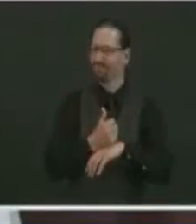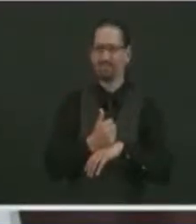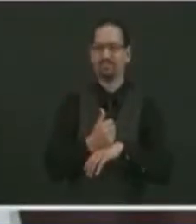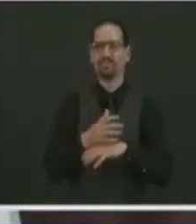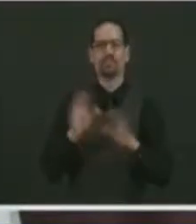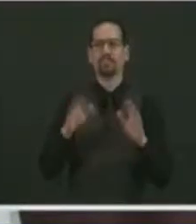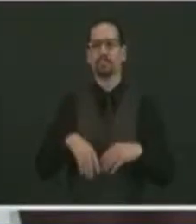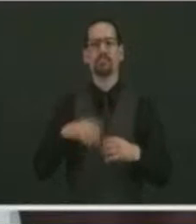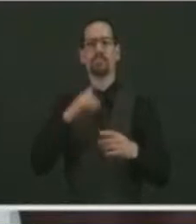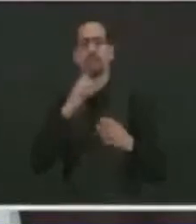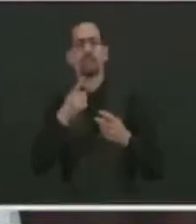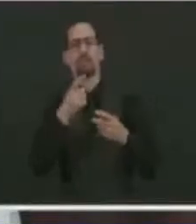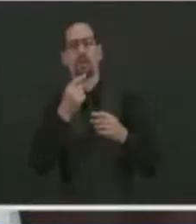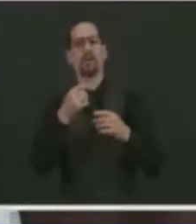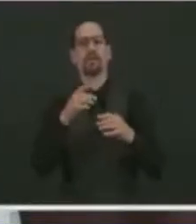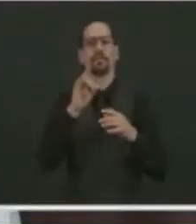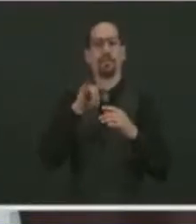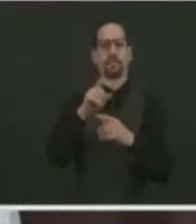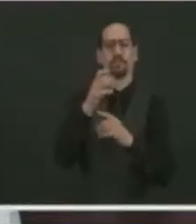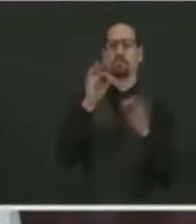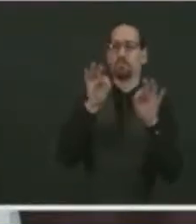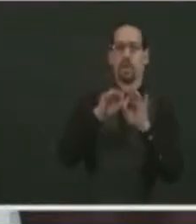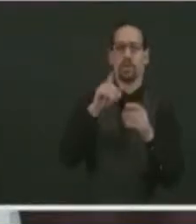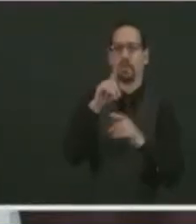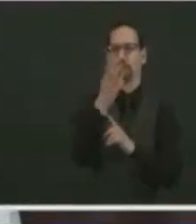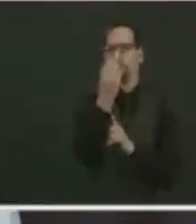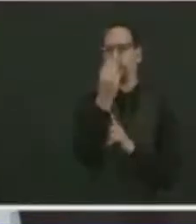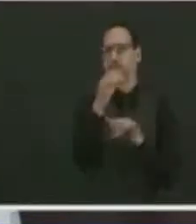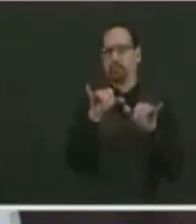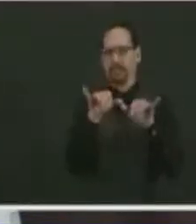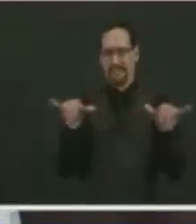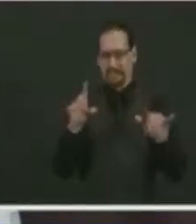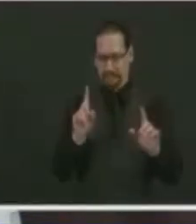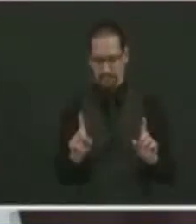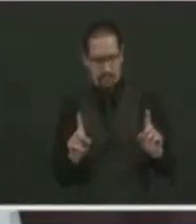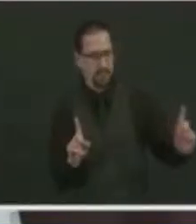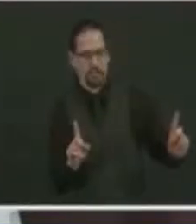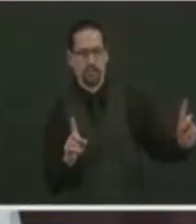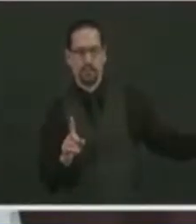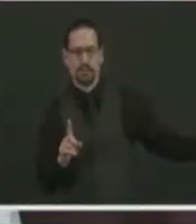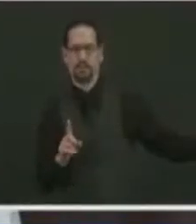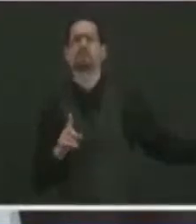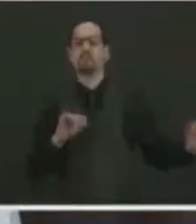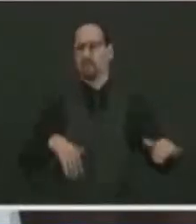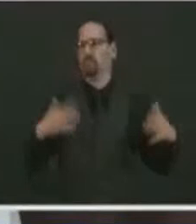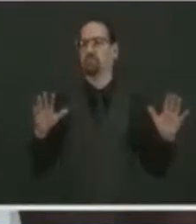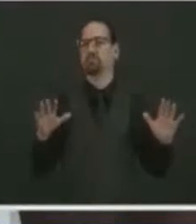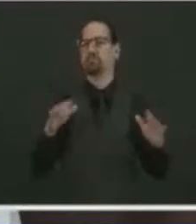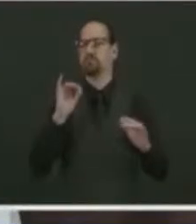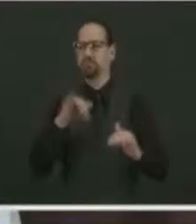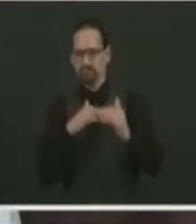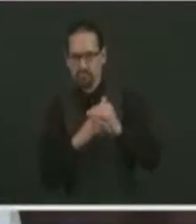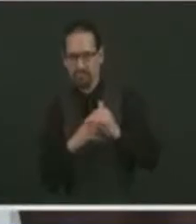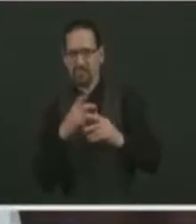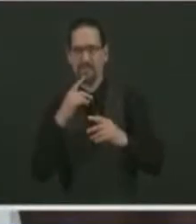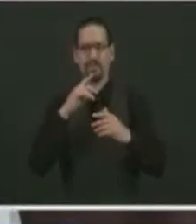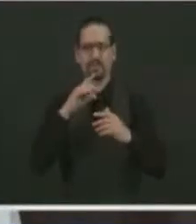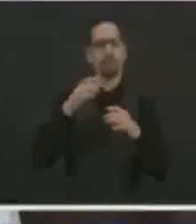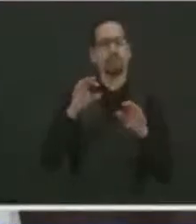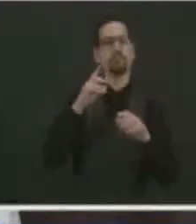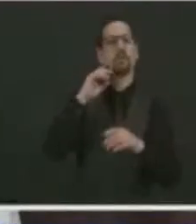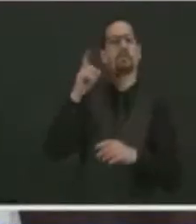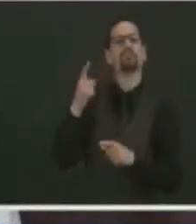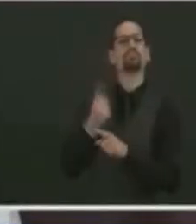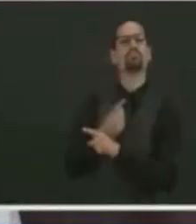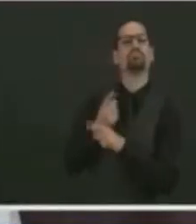the social gathering number of phase 2 and maintaining the minimum 6 feet social